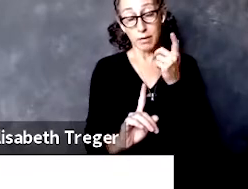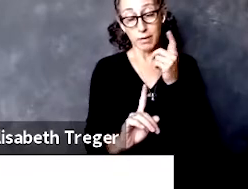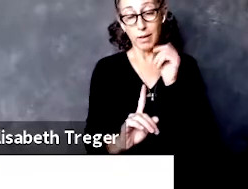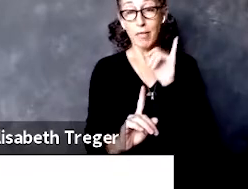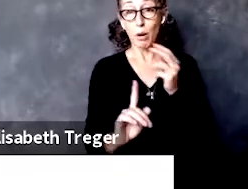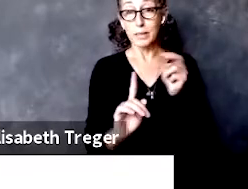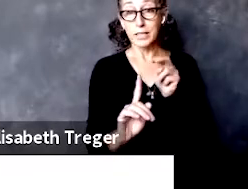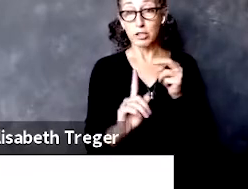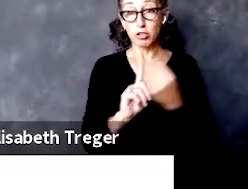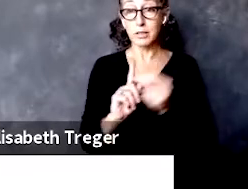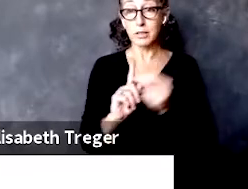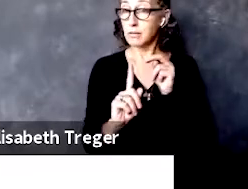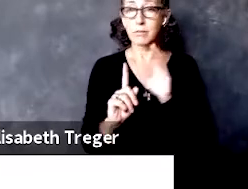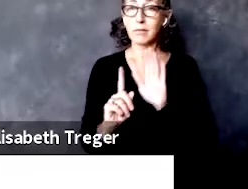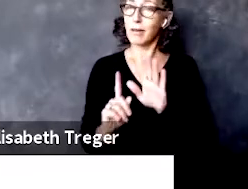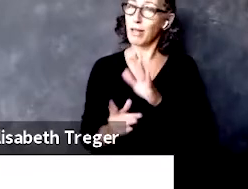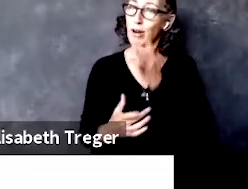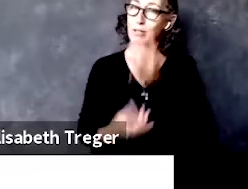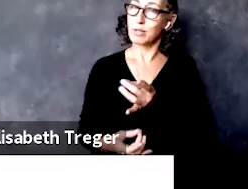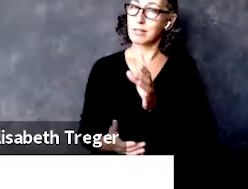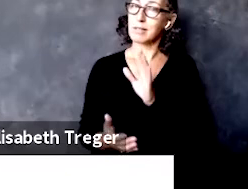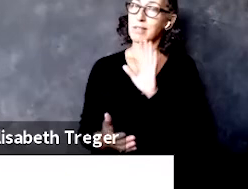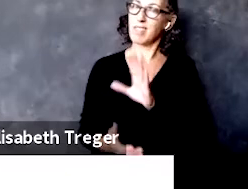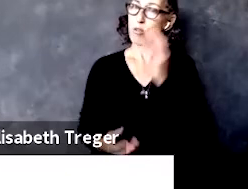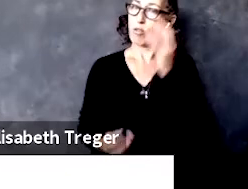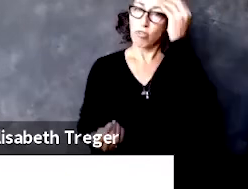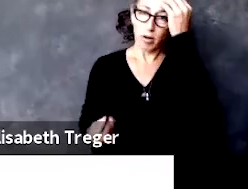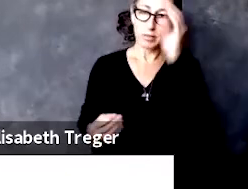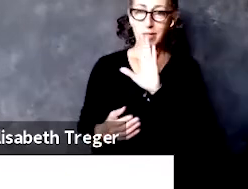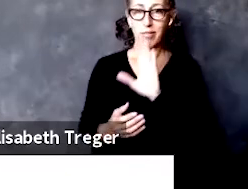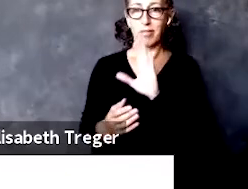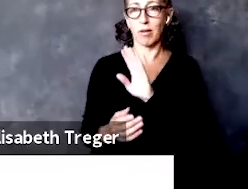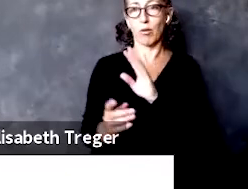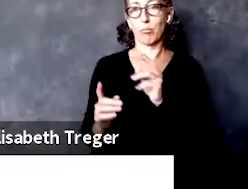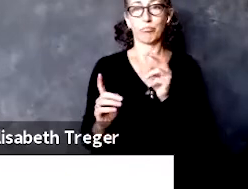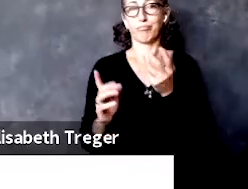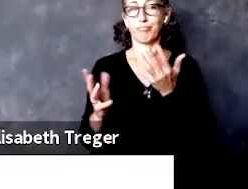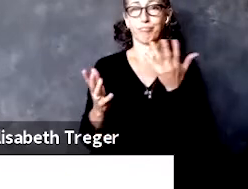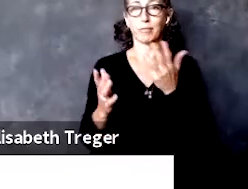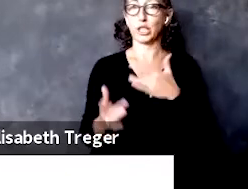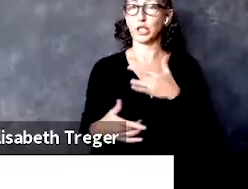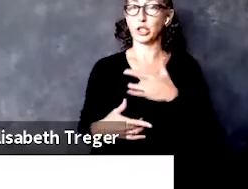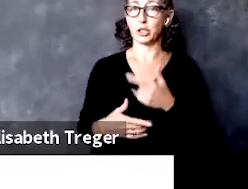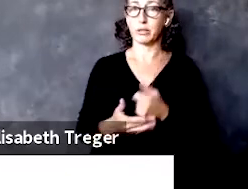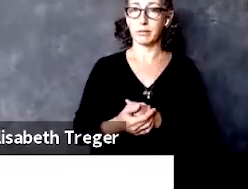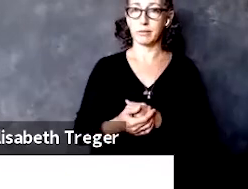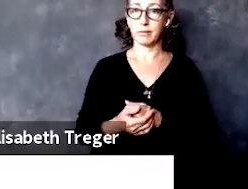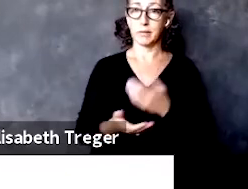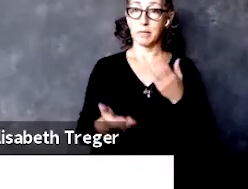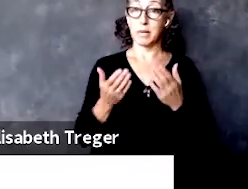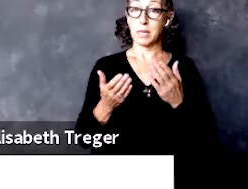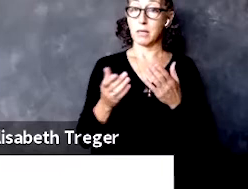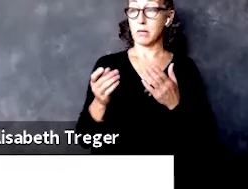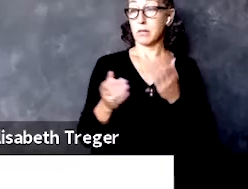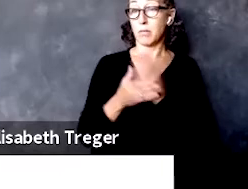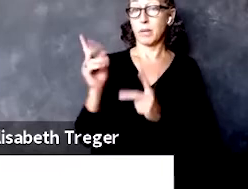what they're interested in, what they're concerned about. And that could be maybe too much government they're scared